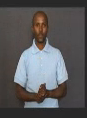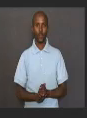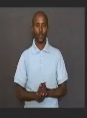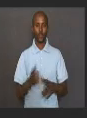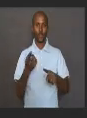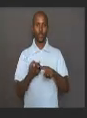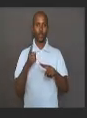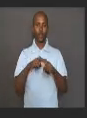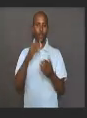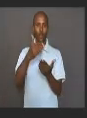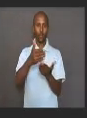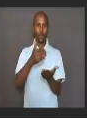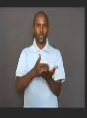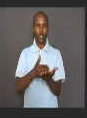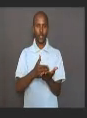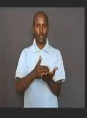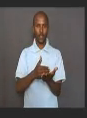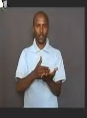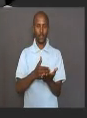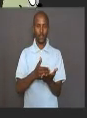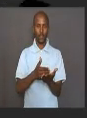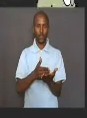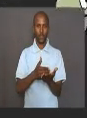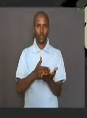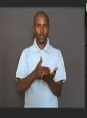Let's get back to our lesson.